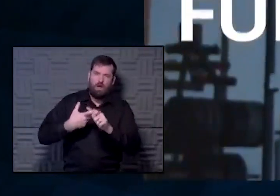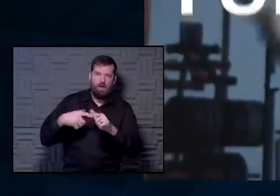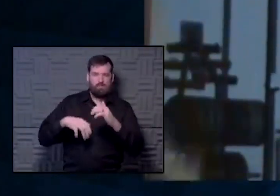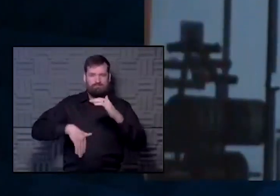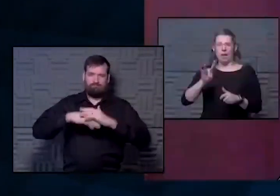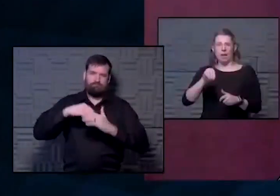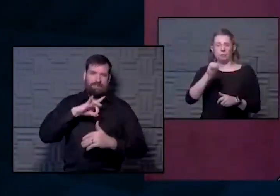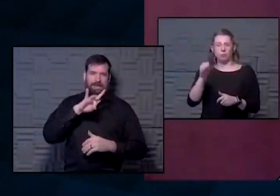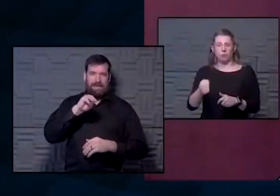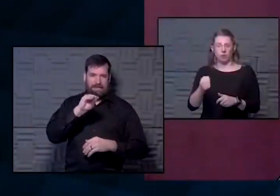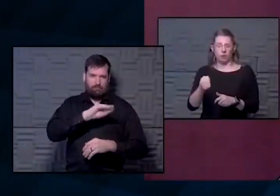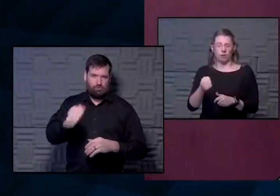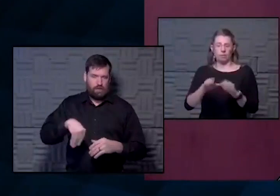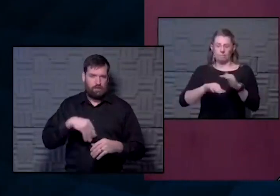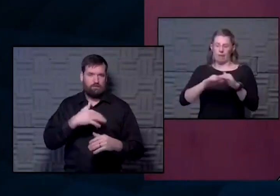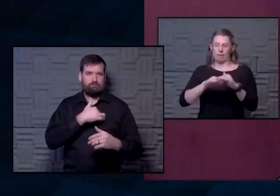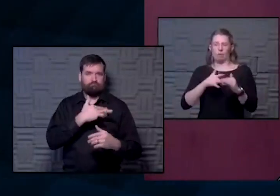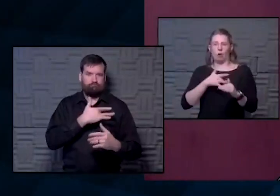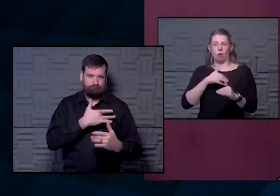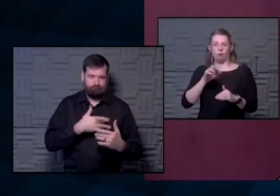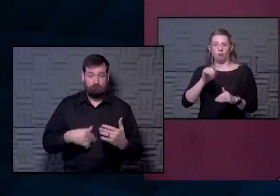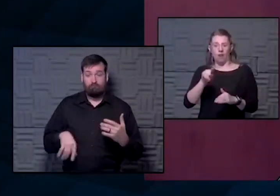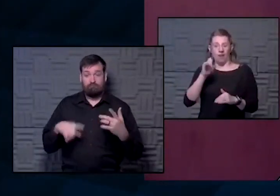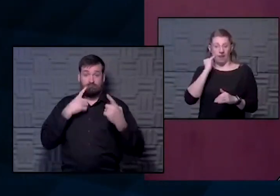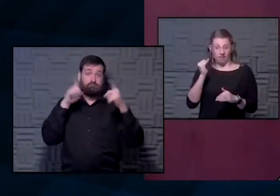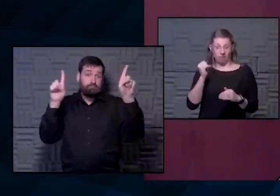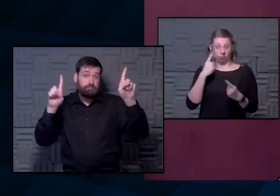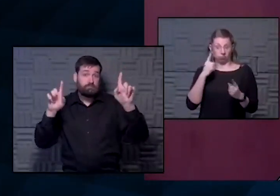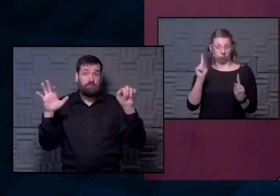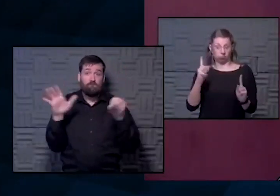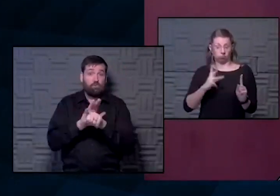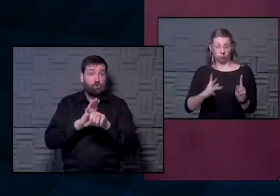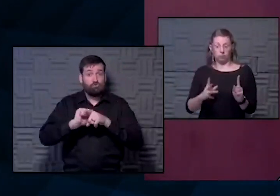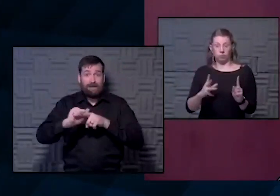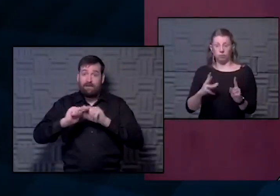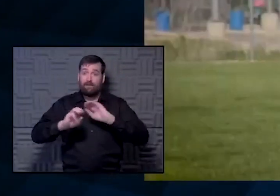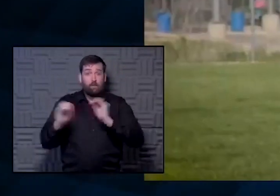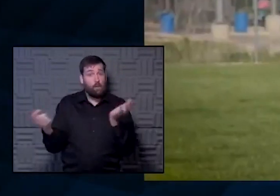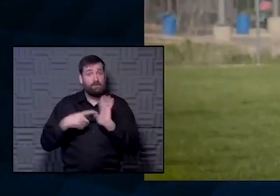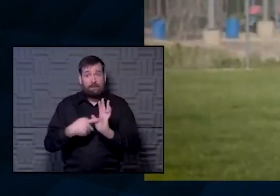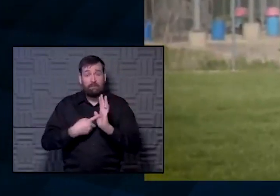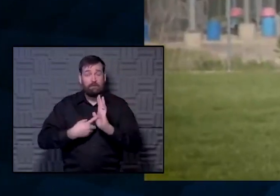80% of maximum heart rate. And if they get through that, asymptomatic,